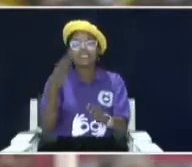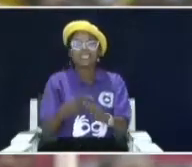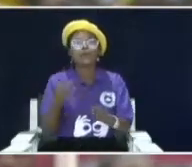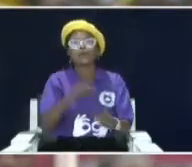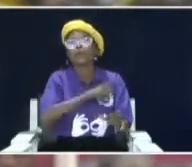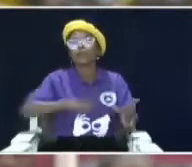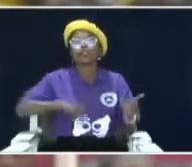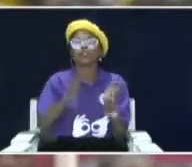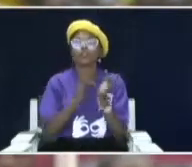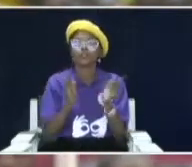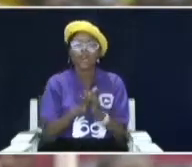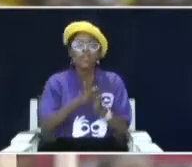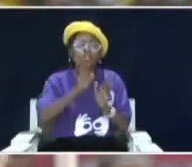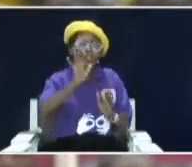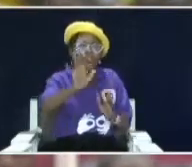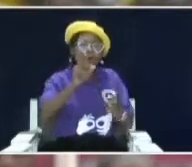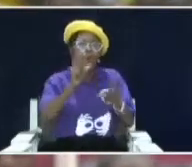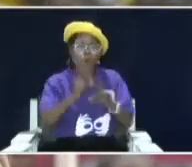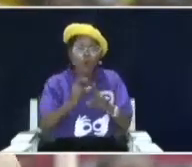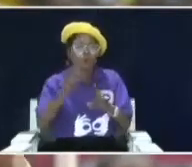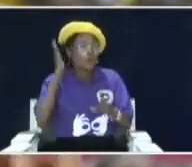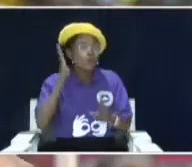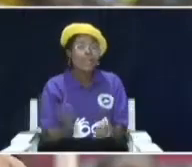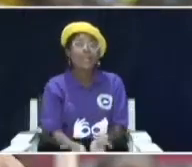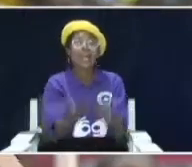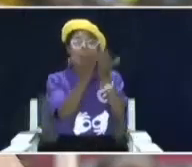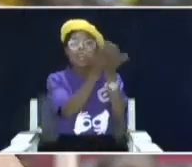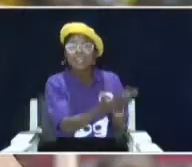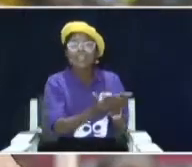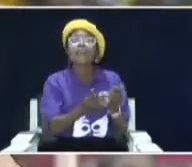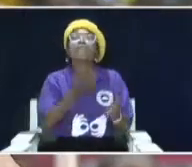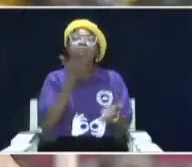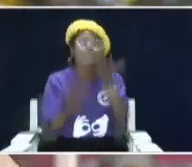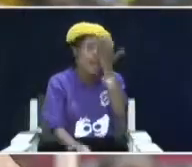Jesus, your word will carry fire.